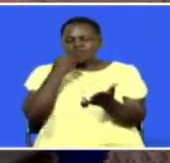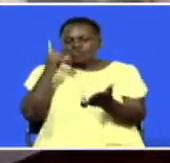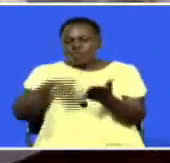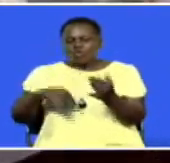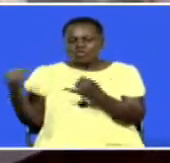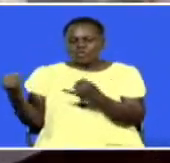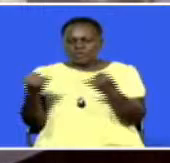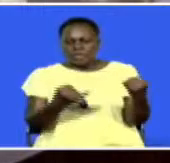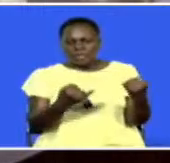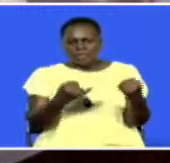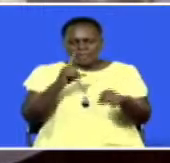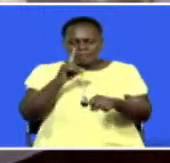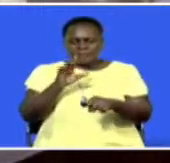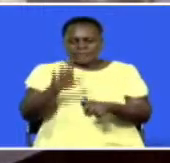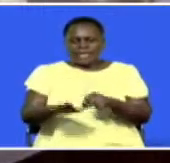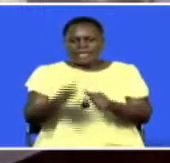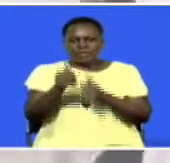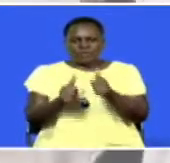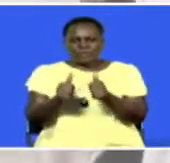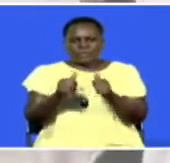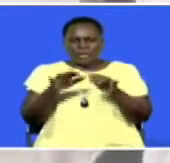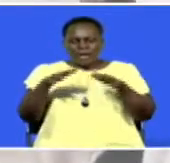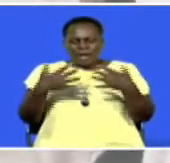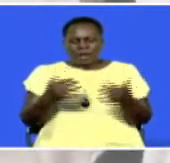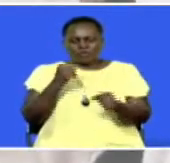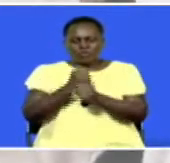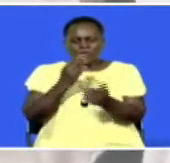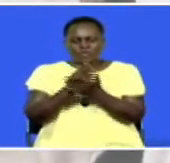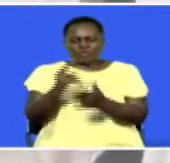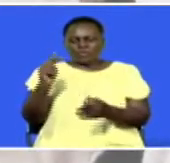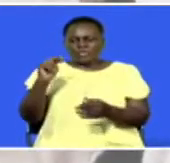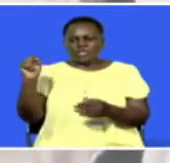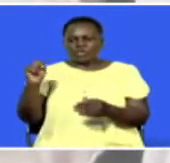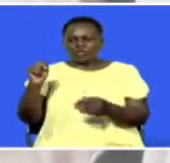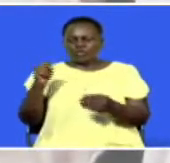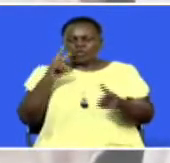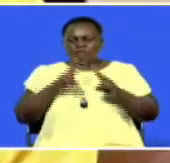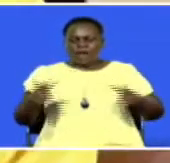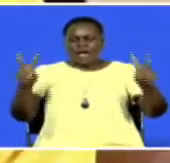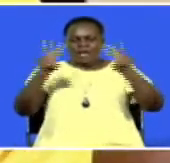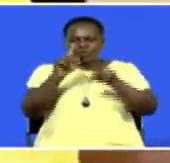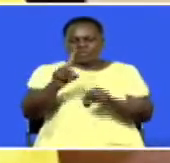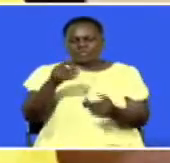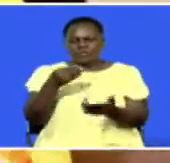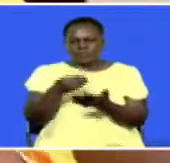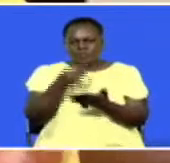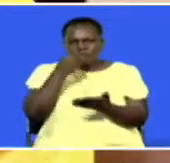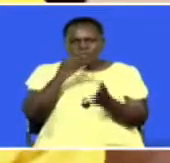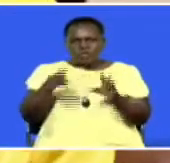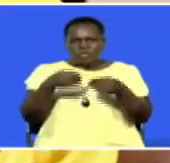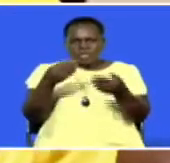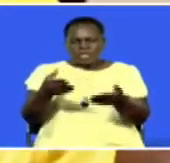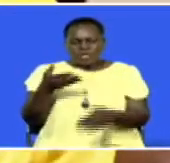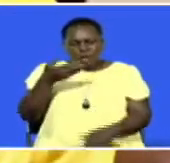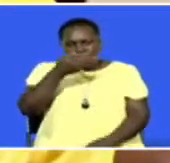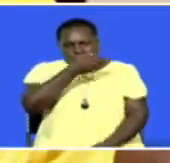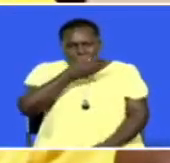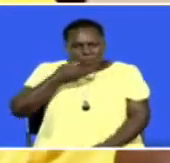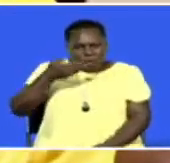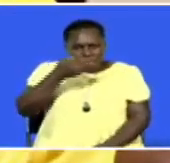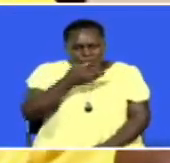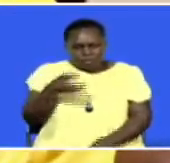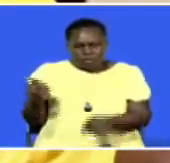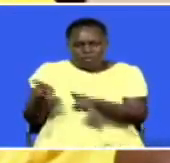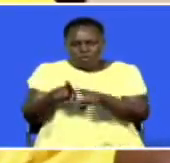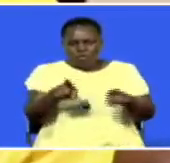introduce, at what stages, and how to ensure nutritional value of each food. So you're giving this porridge, but